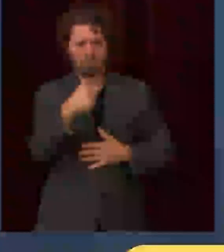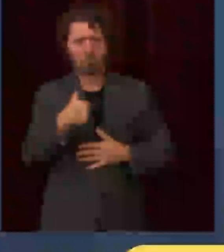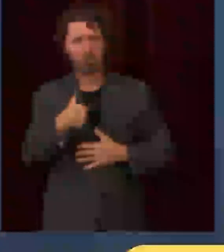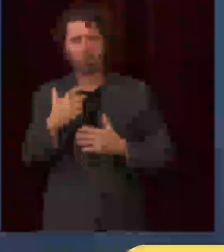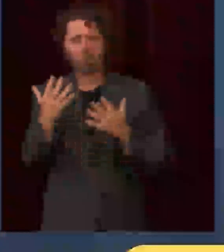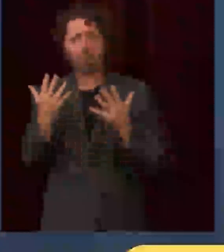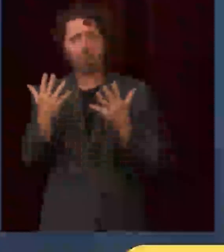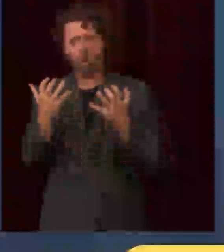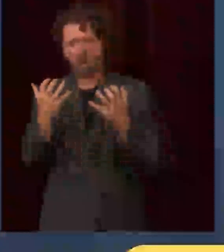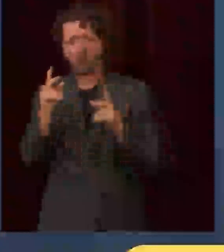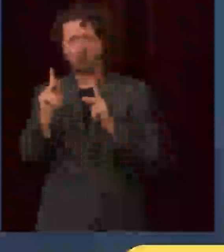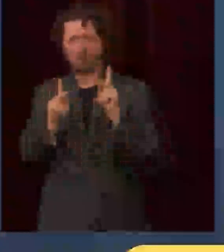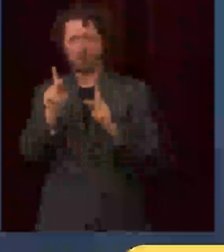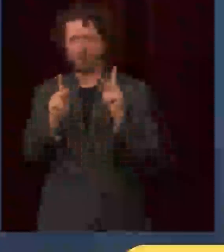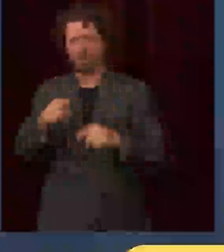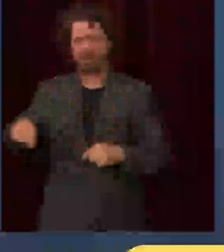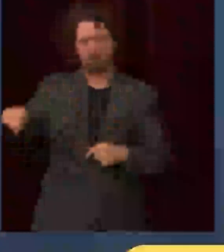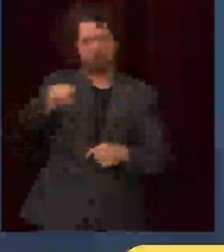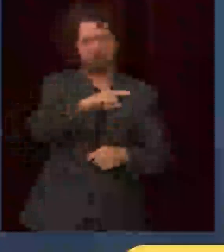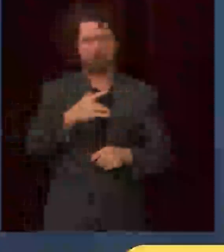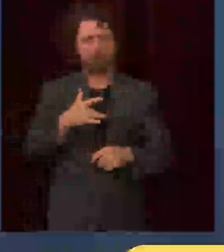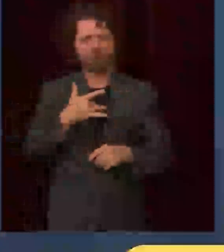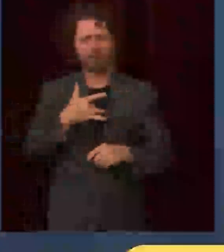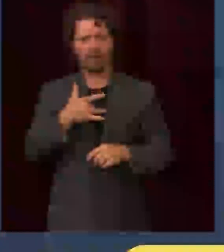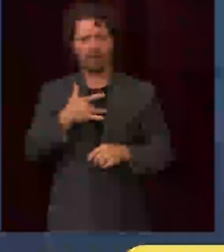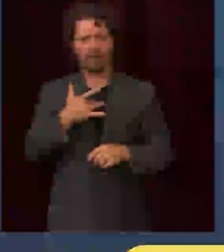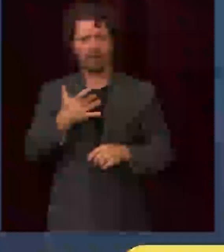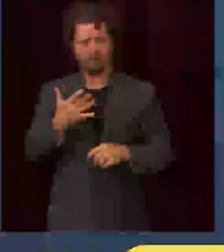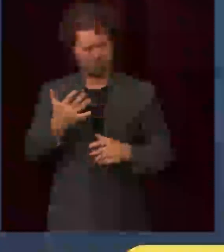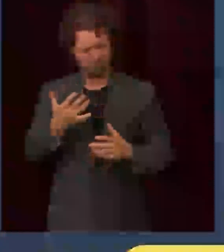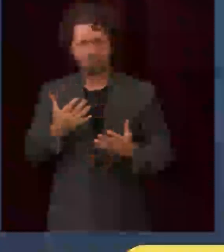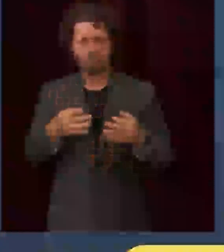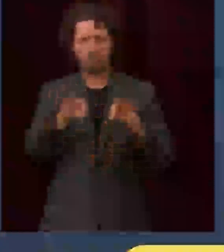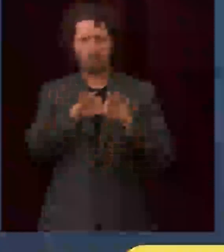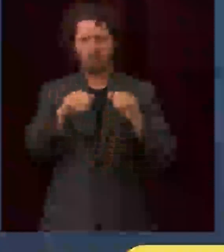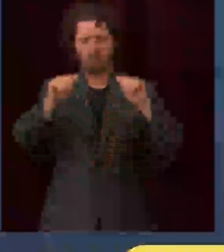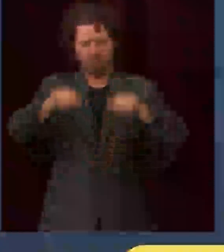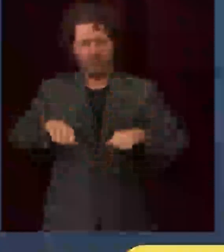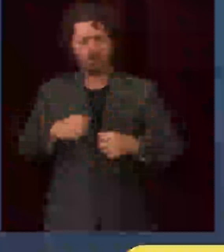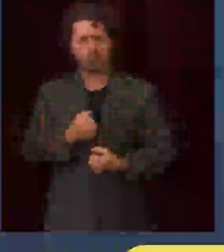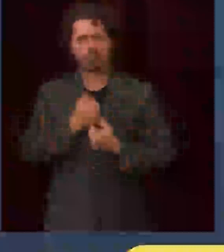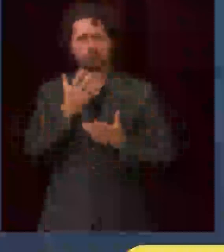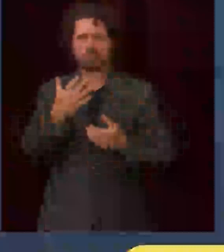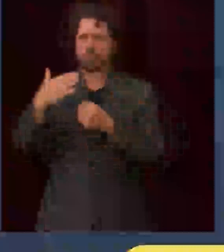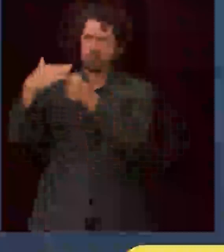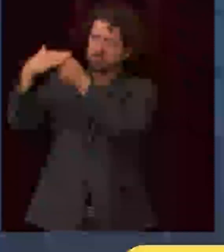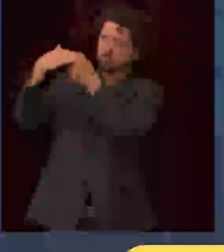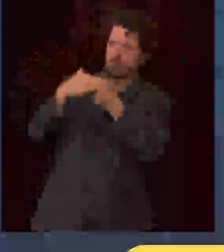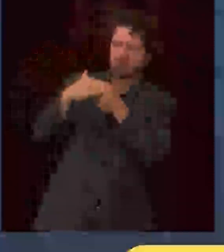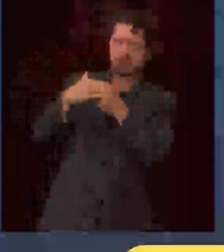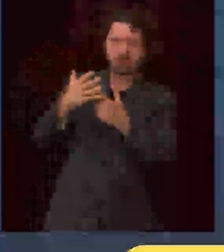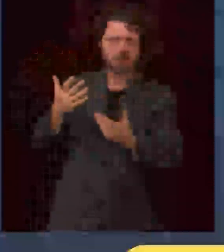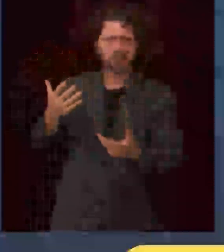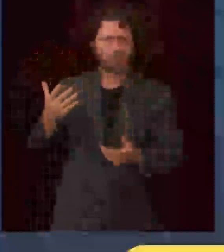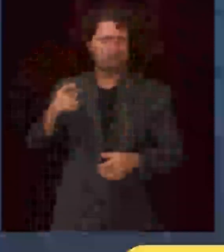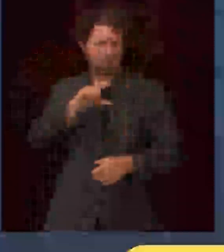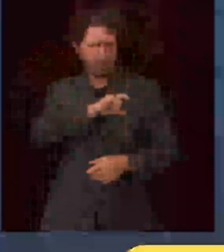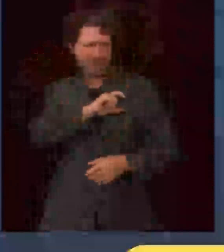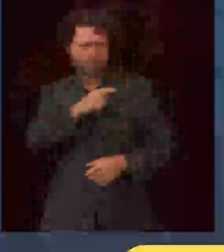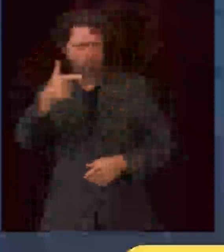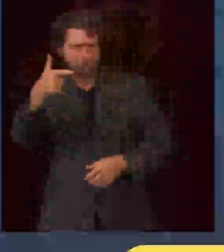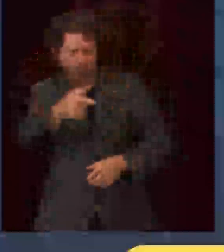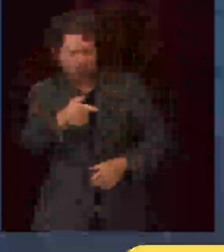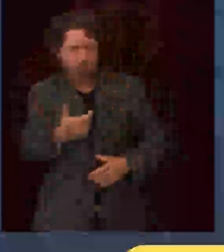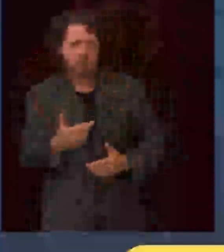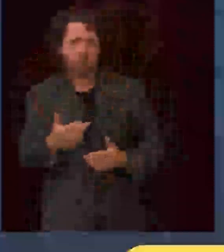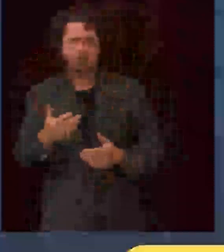against inequity and unnecessary law enforcement violence. That's understandable, and people ought to have a